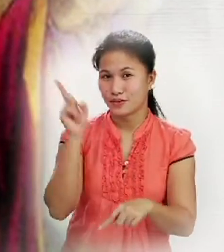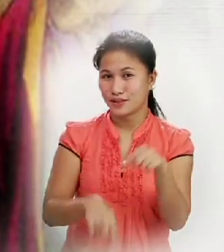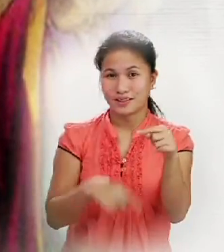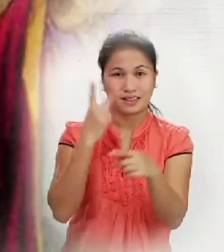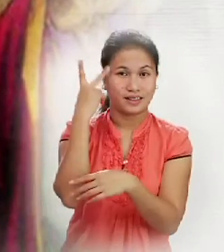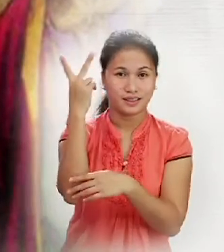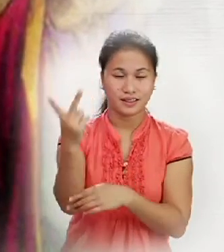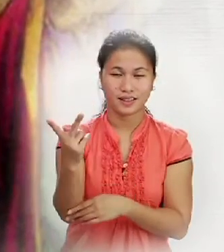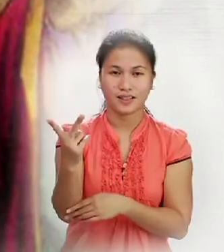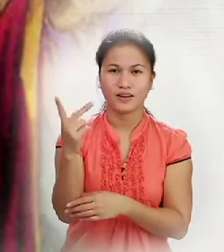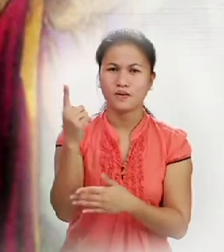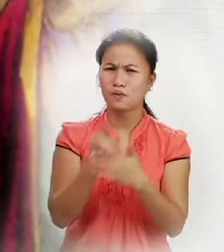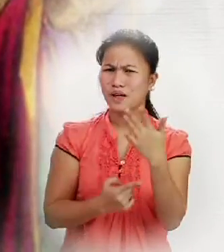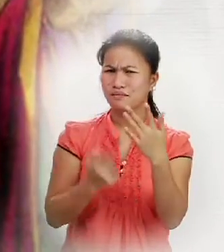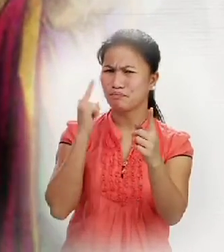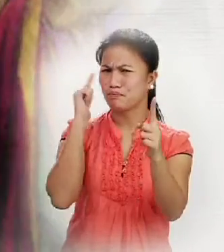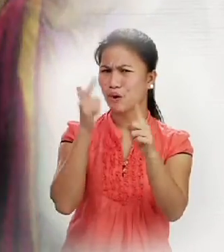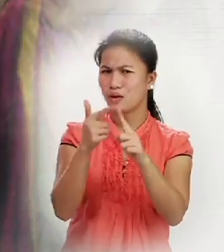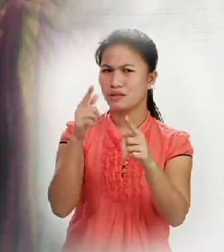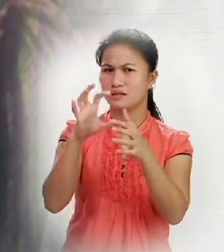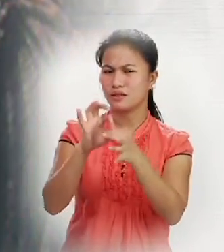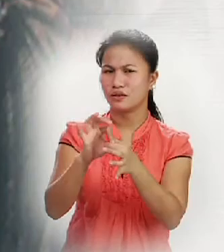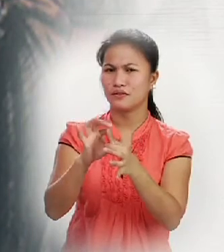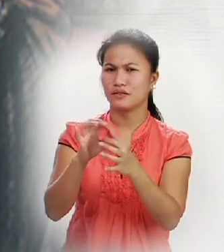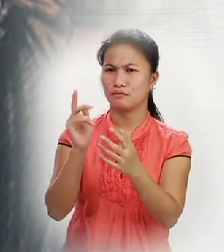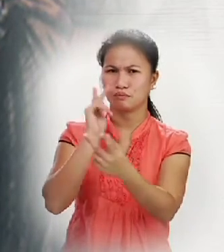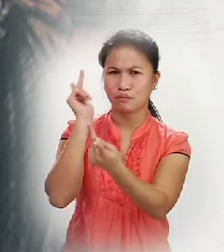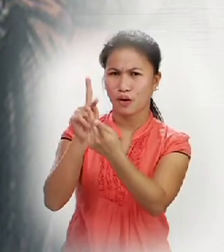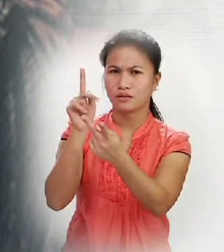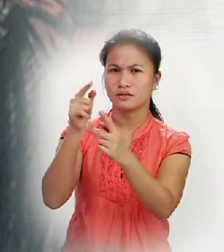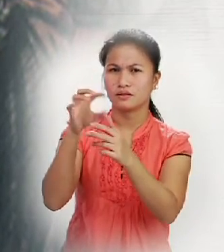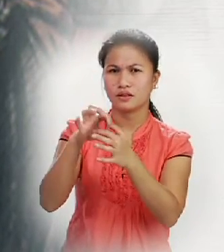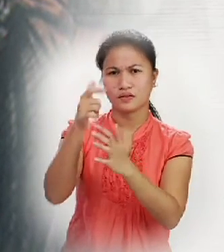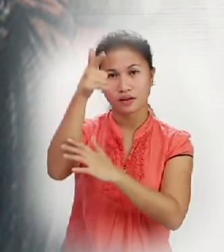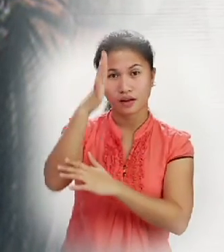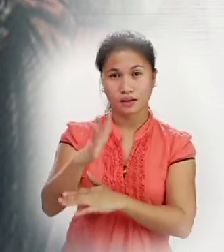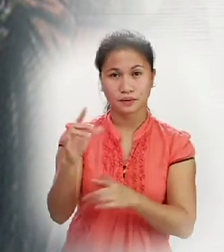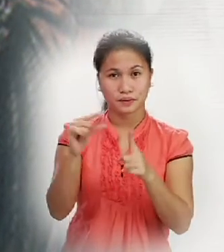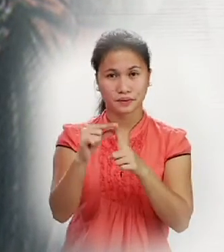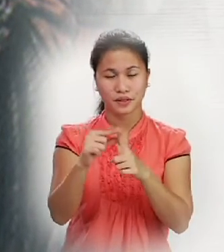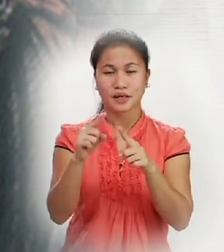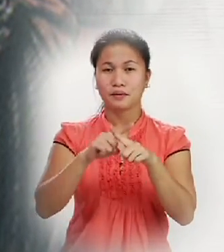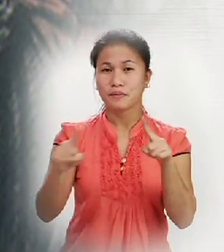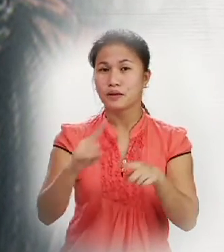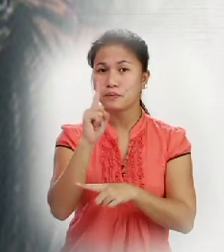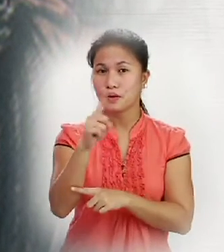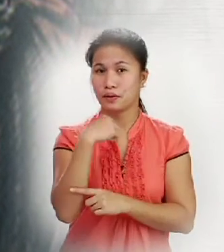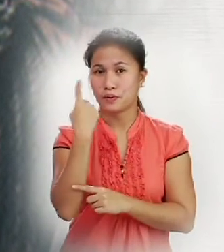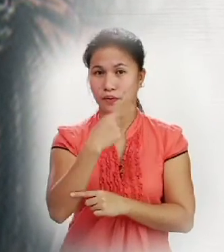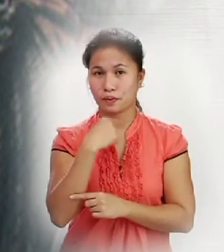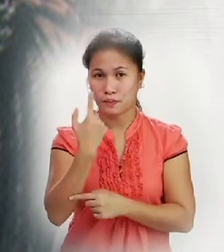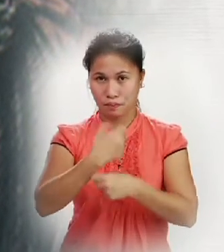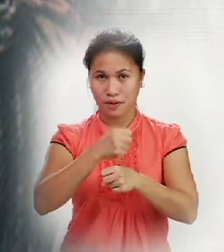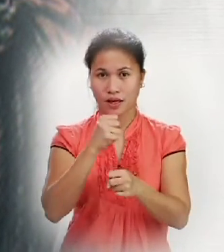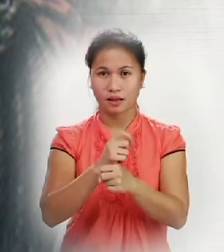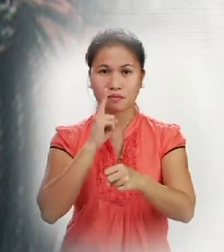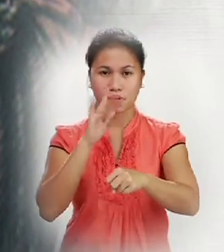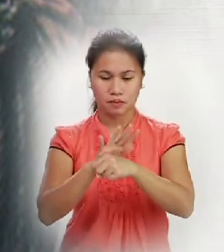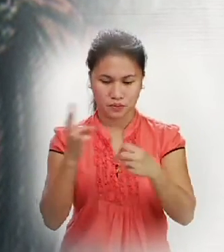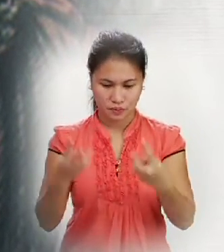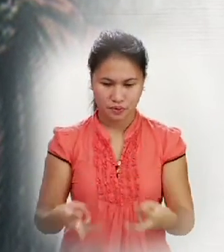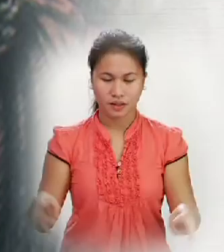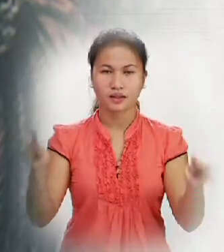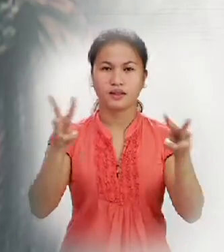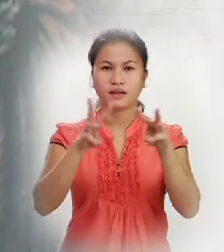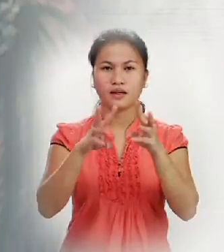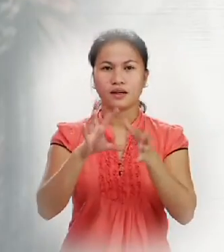see the point of God's word. But the one who made the promise is worthy of trust. So their hearts